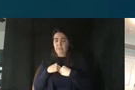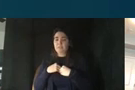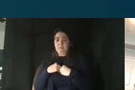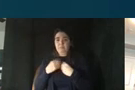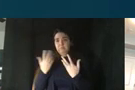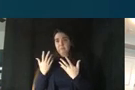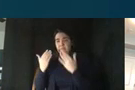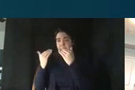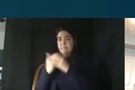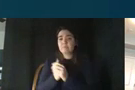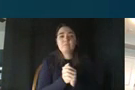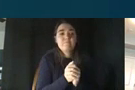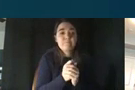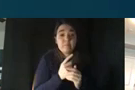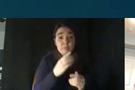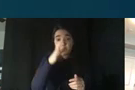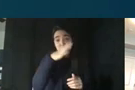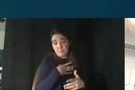So